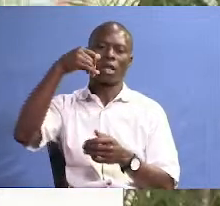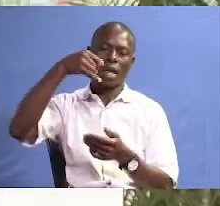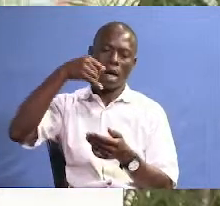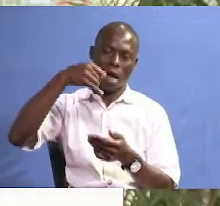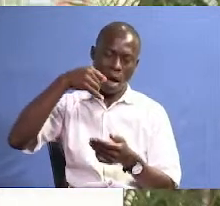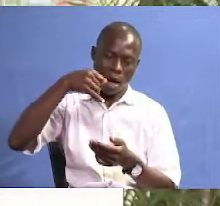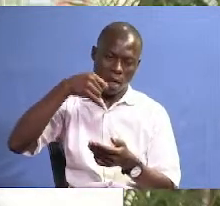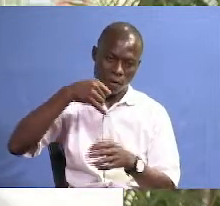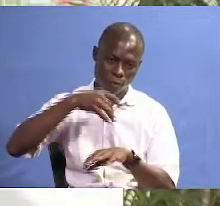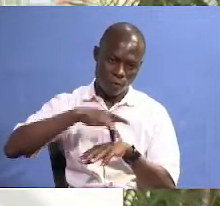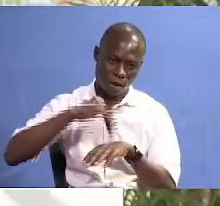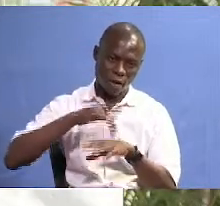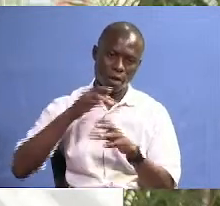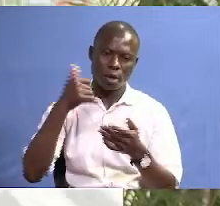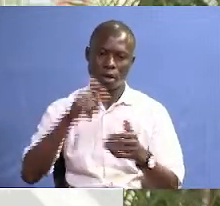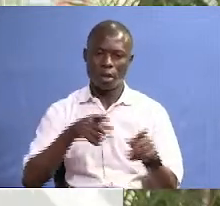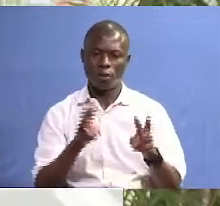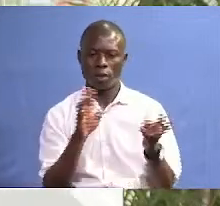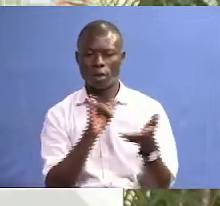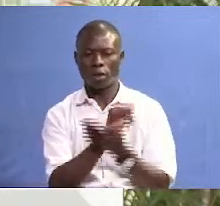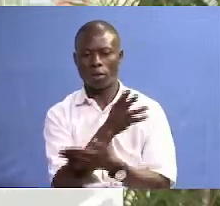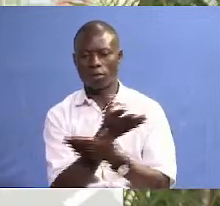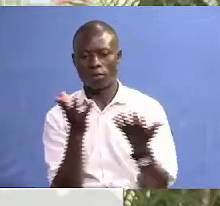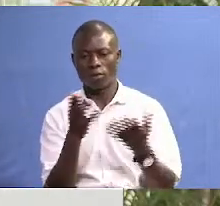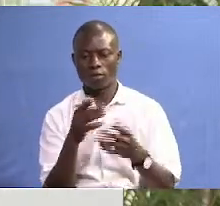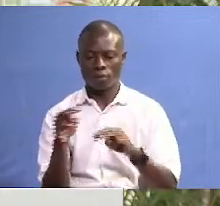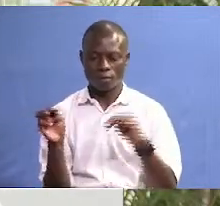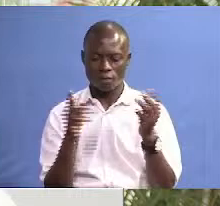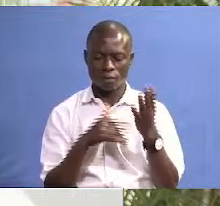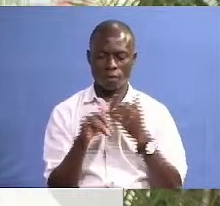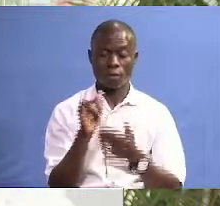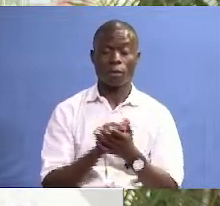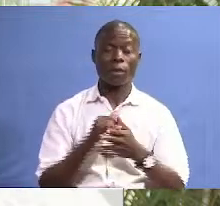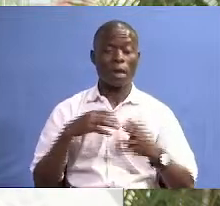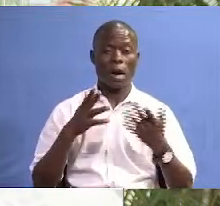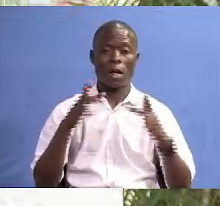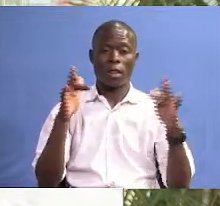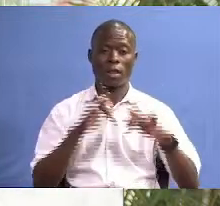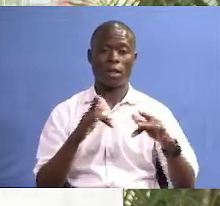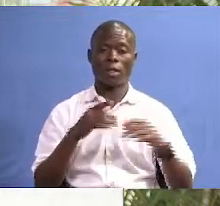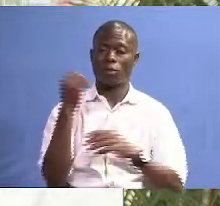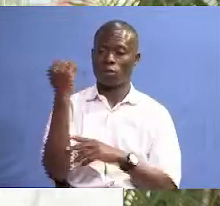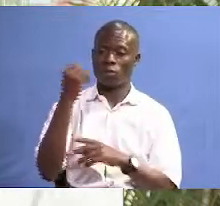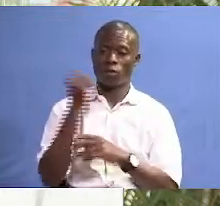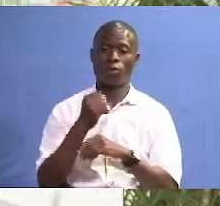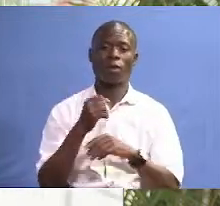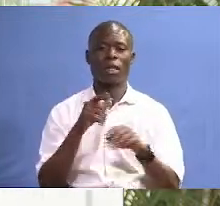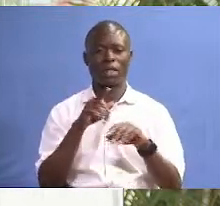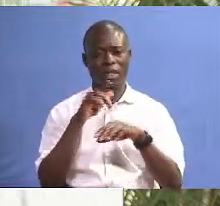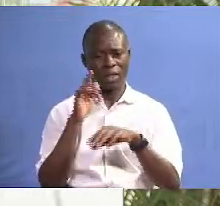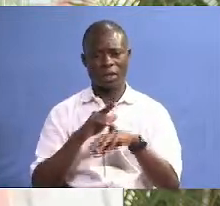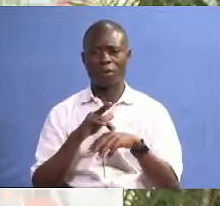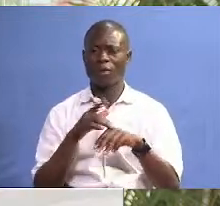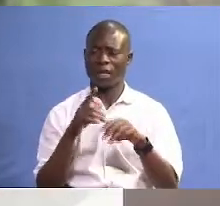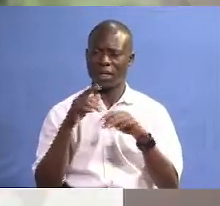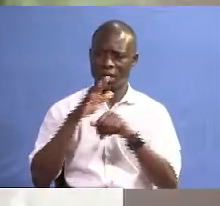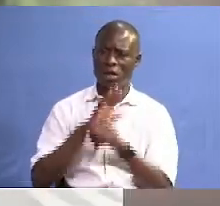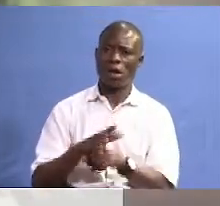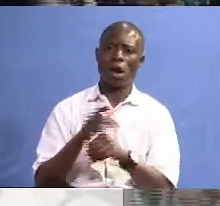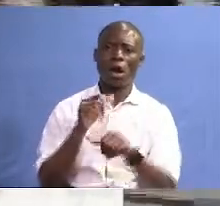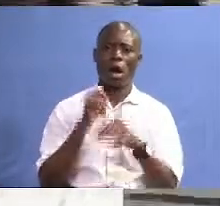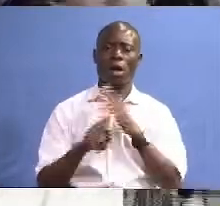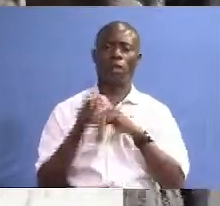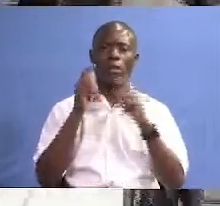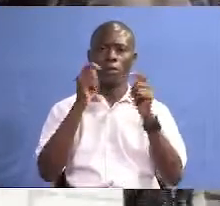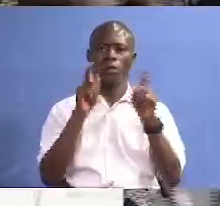way. Ruto, in explaining his radical move, said the recent political pressure stemming from the anti-finance bill protests put